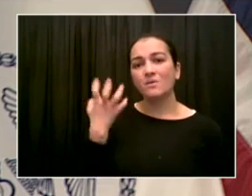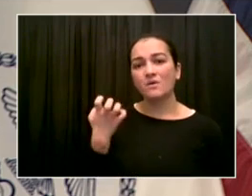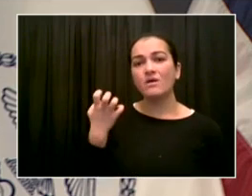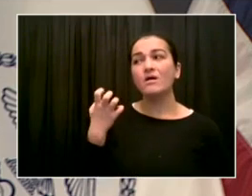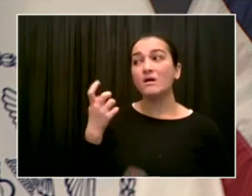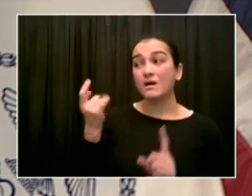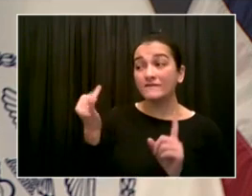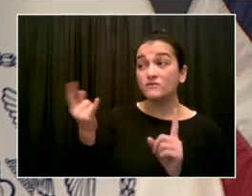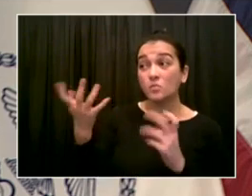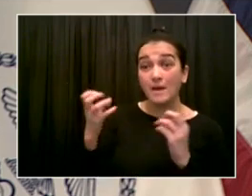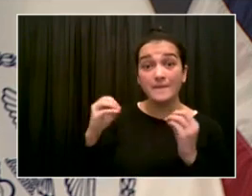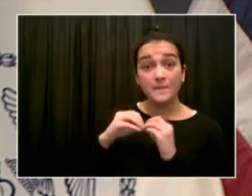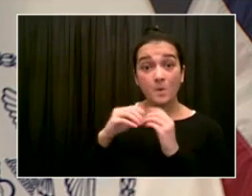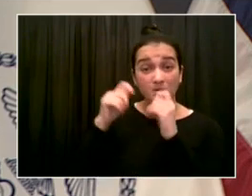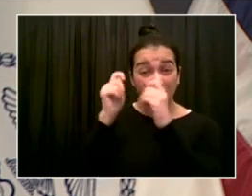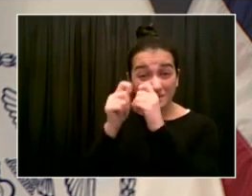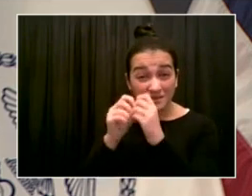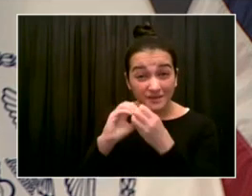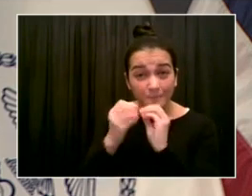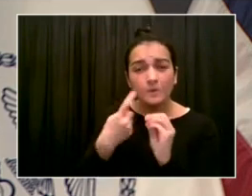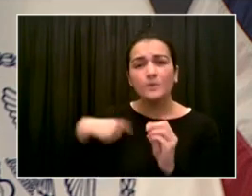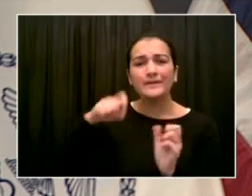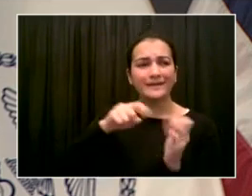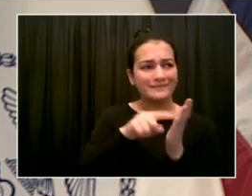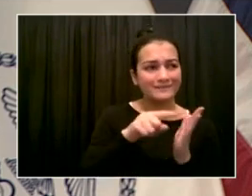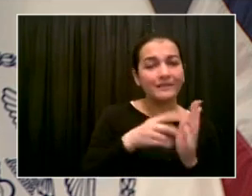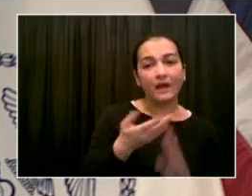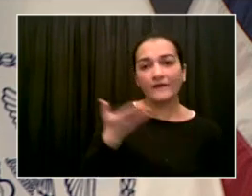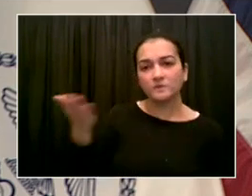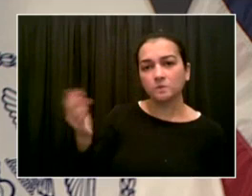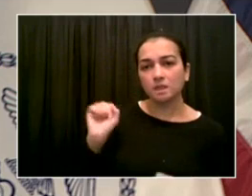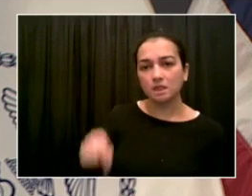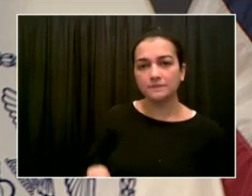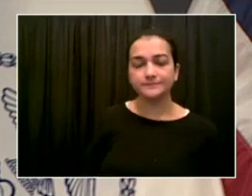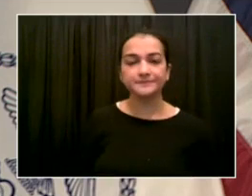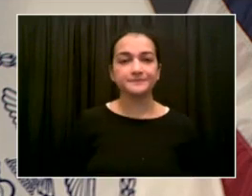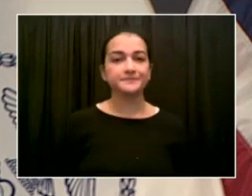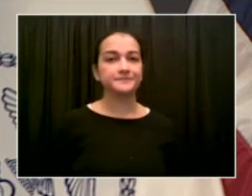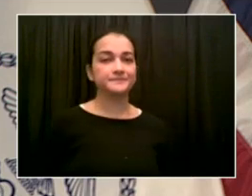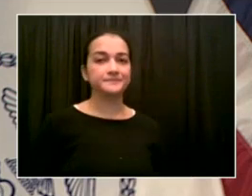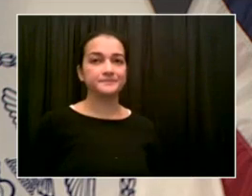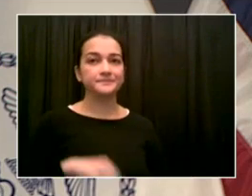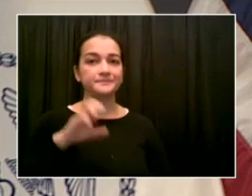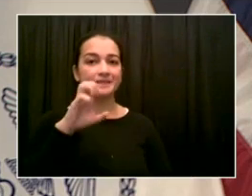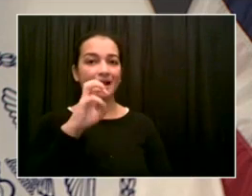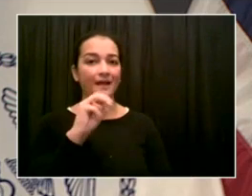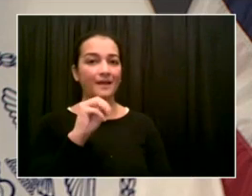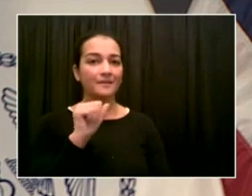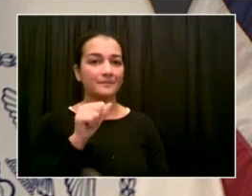reference. Our next question goes to Emma Graves Fitzsimmons from the New York Times.